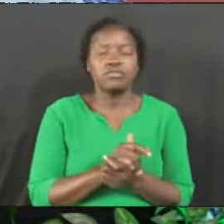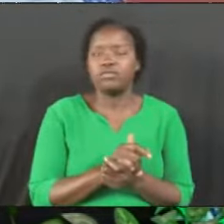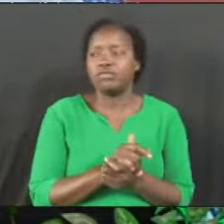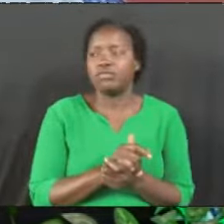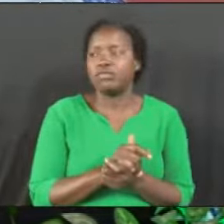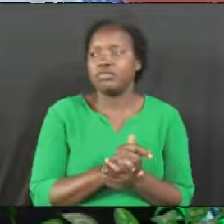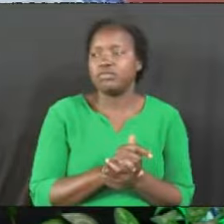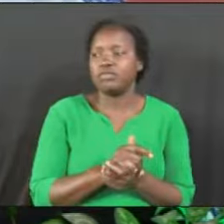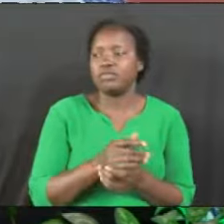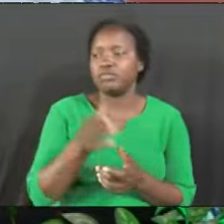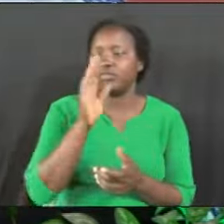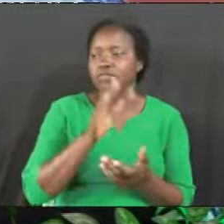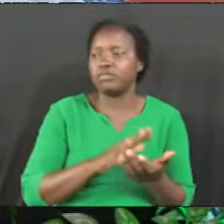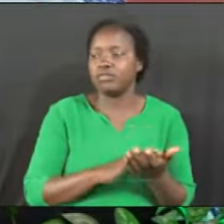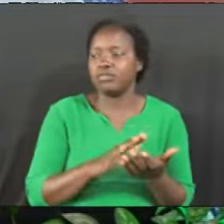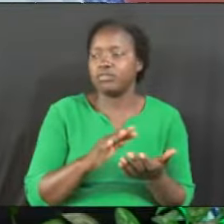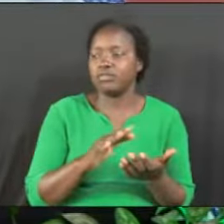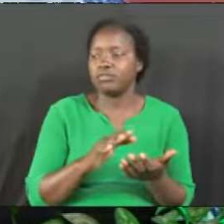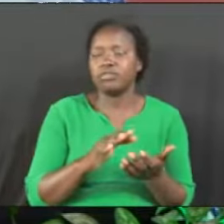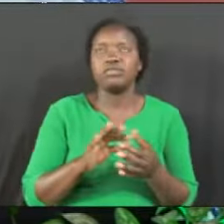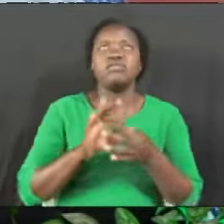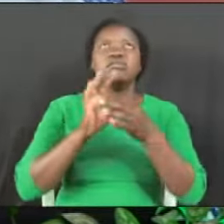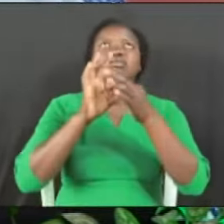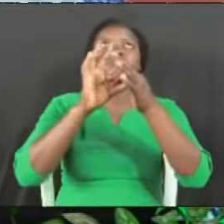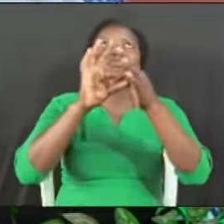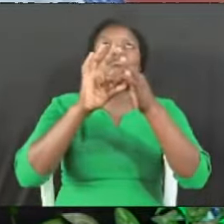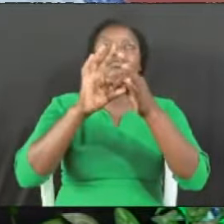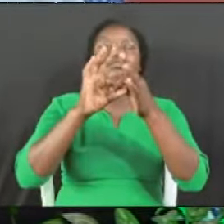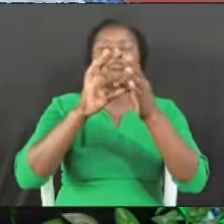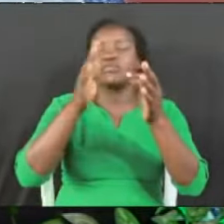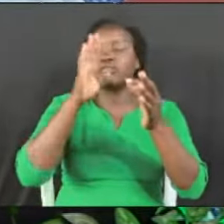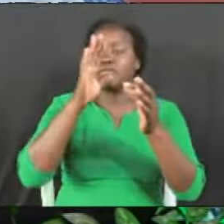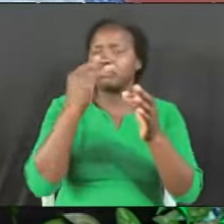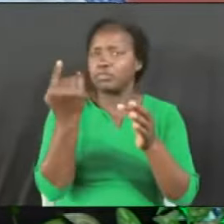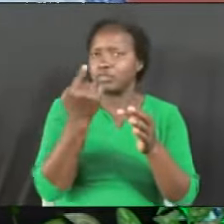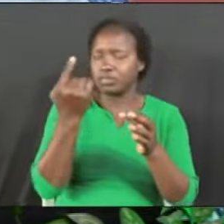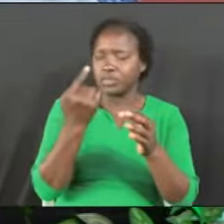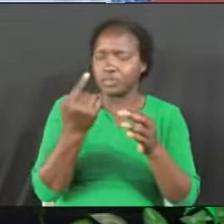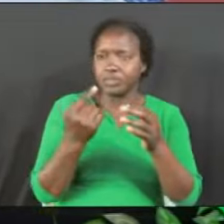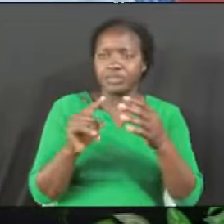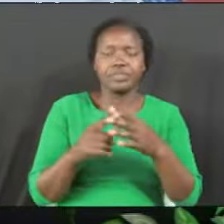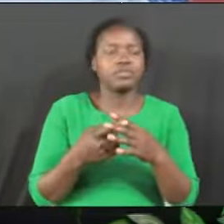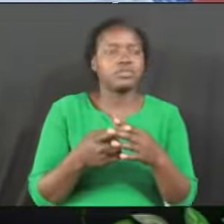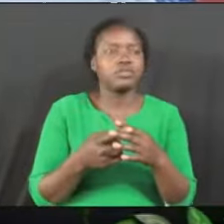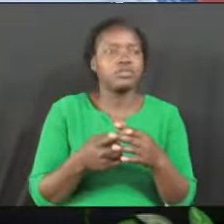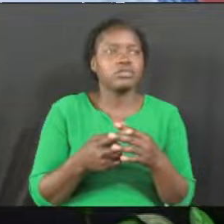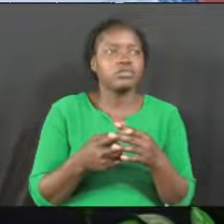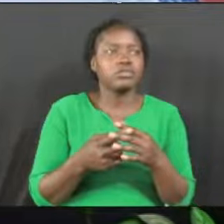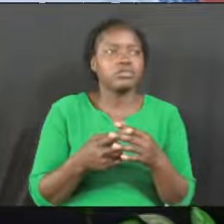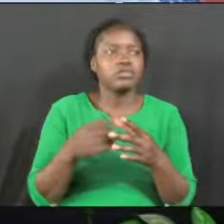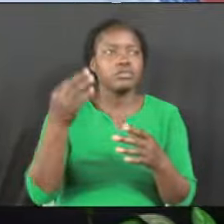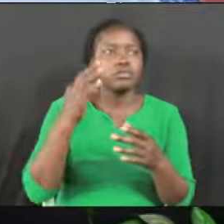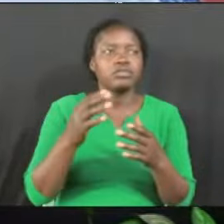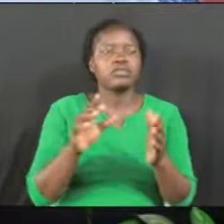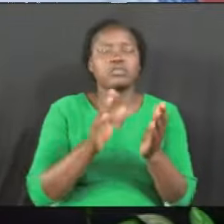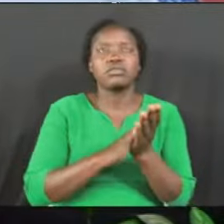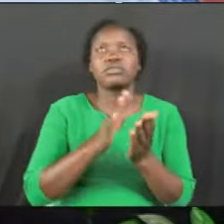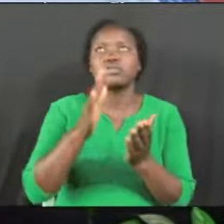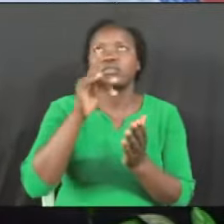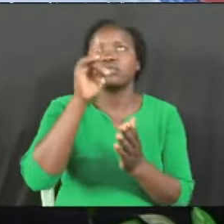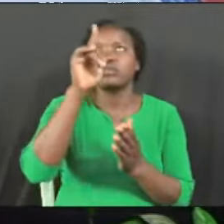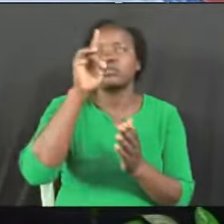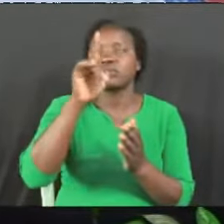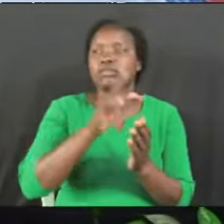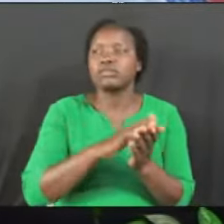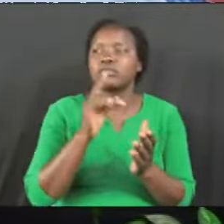God's glory belongs to him. God is the sole proprietor of his glory.